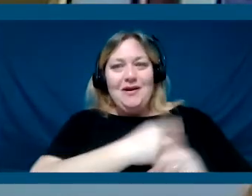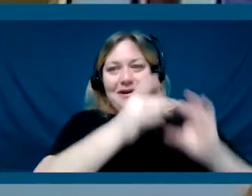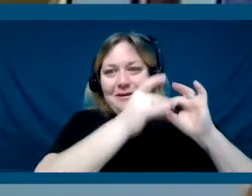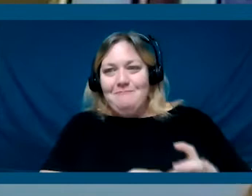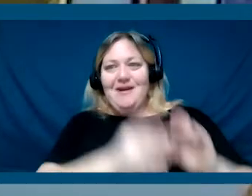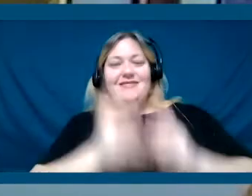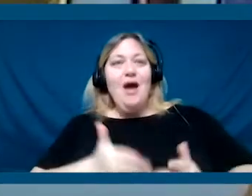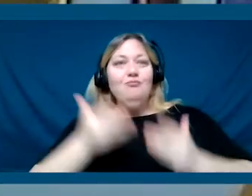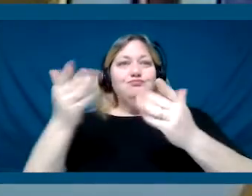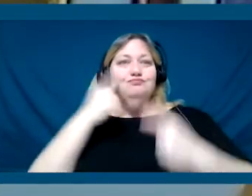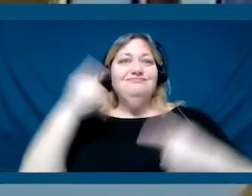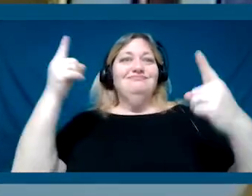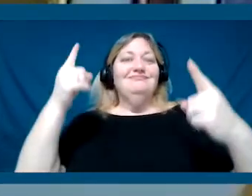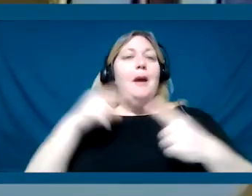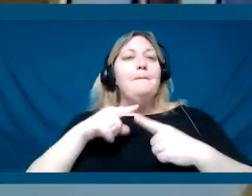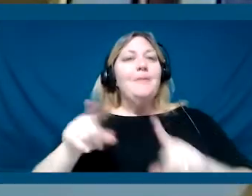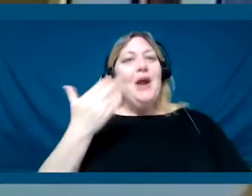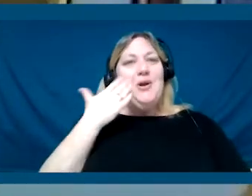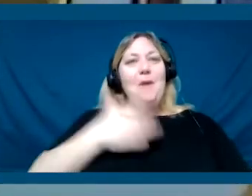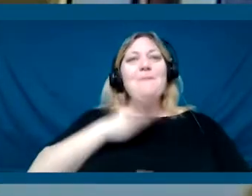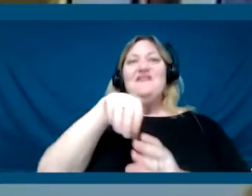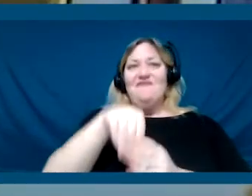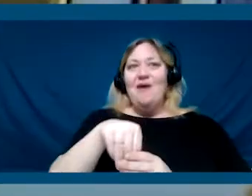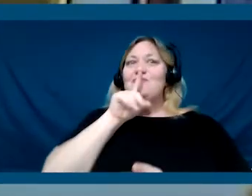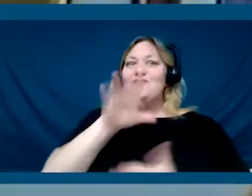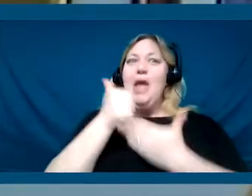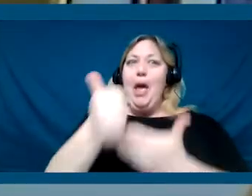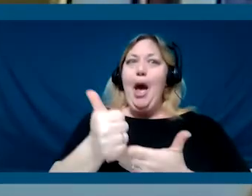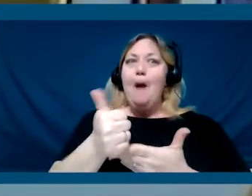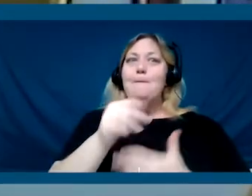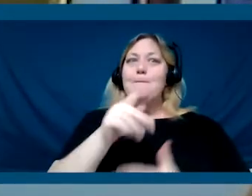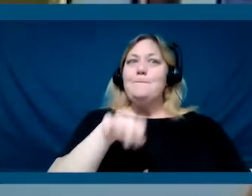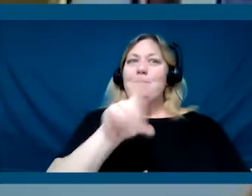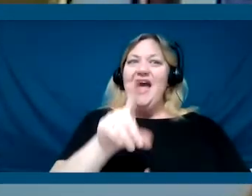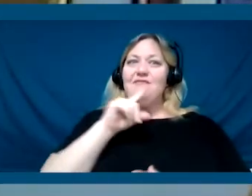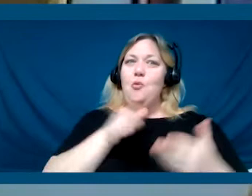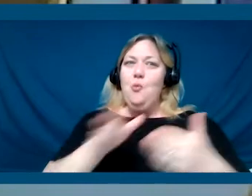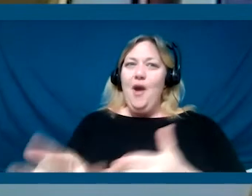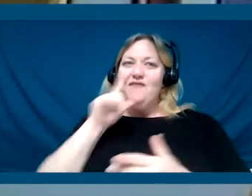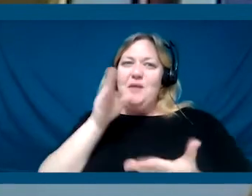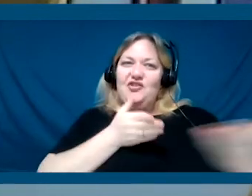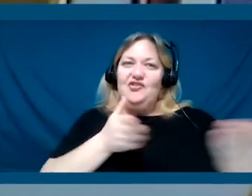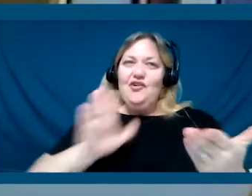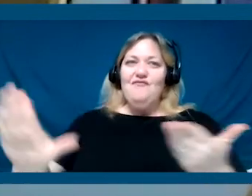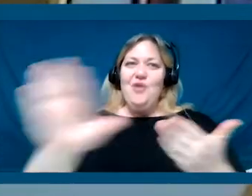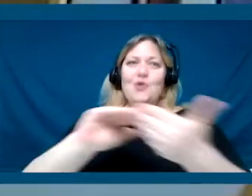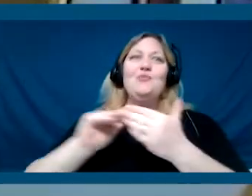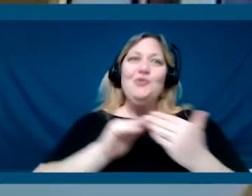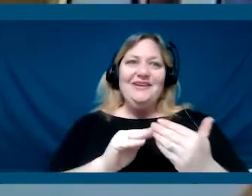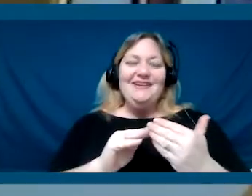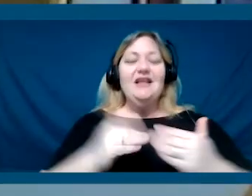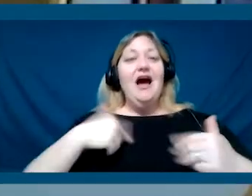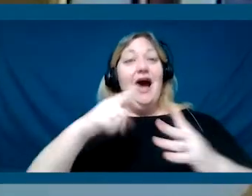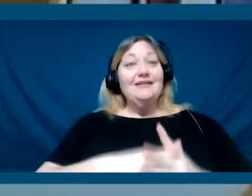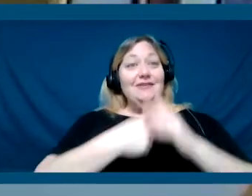got them where they are. But I know my involvement helped pave the way for them to serve their respective communities. I